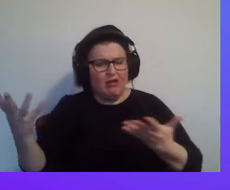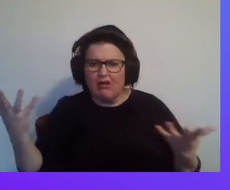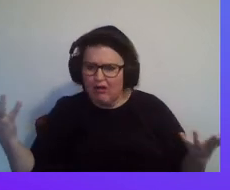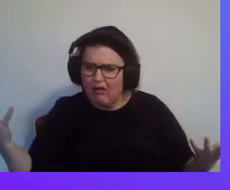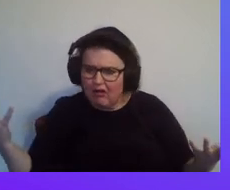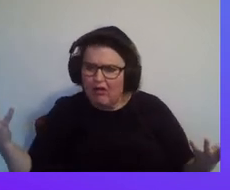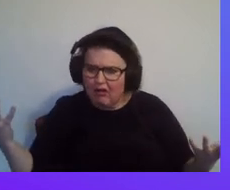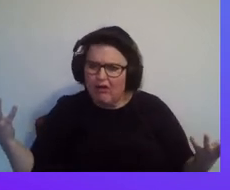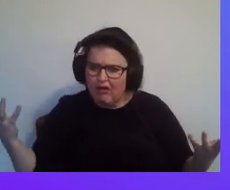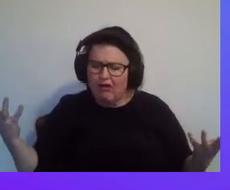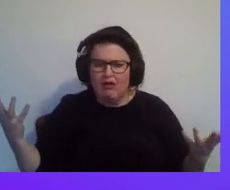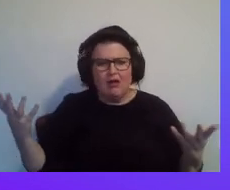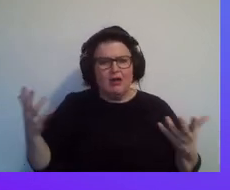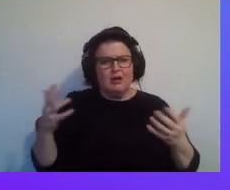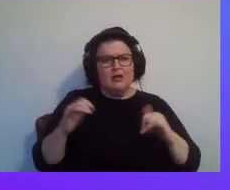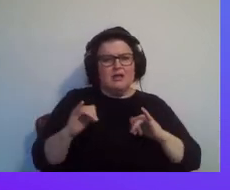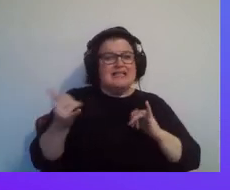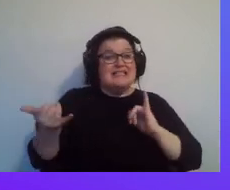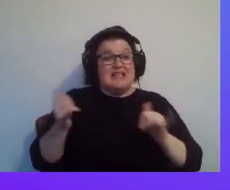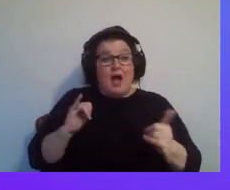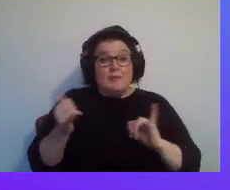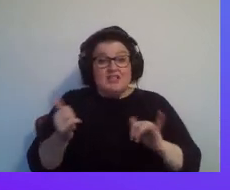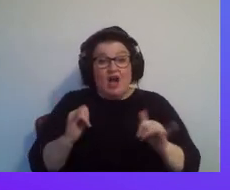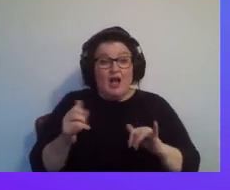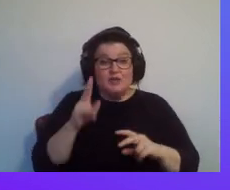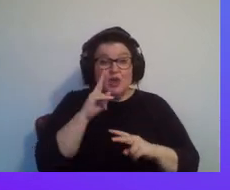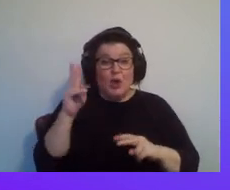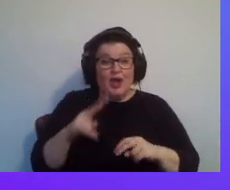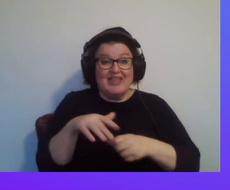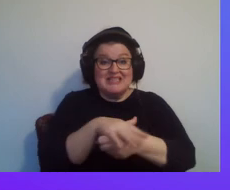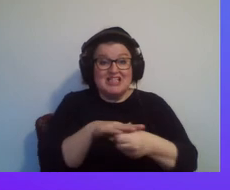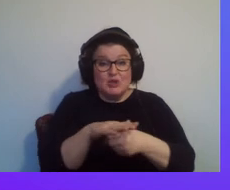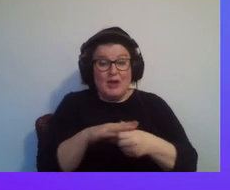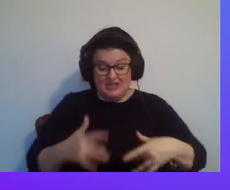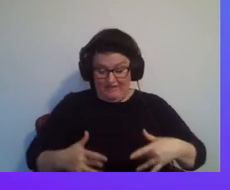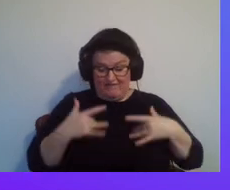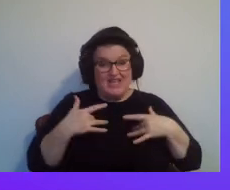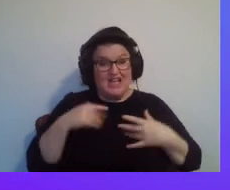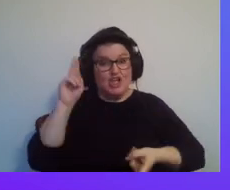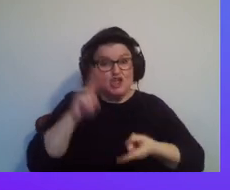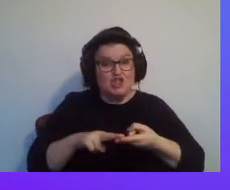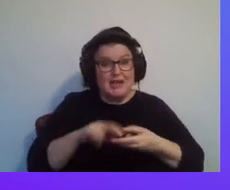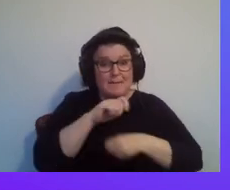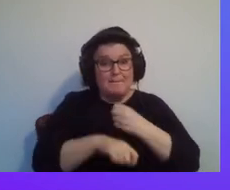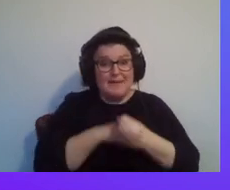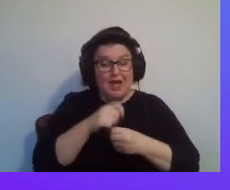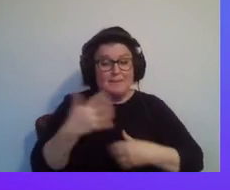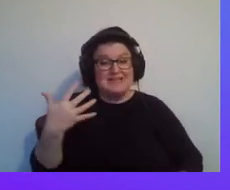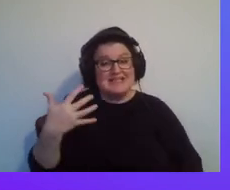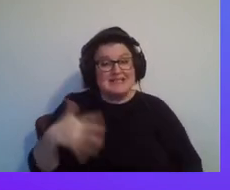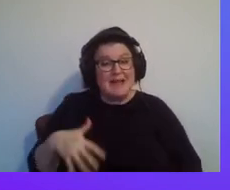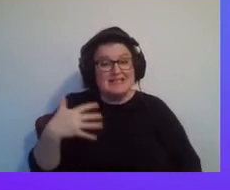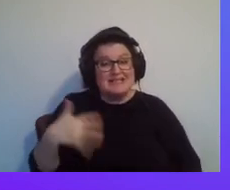is expensive. And not, as I say, going back to Marcus Rashford, not paying that 10 million probably lost a lot of goodwill and a lot of